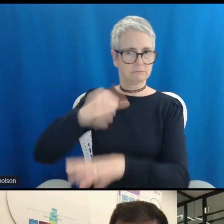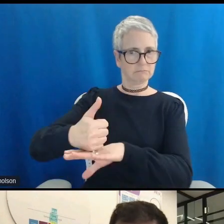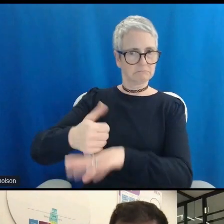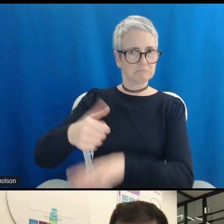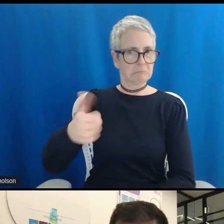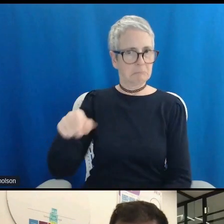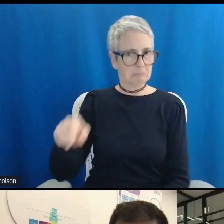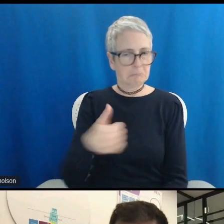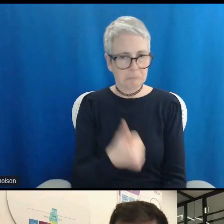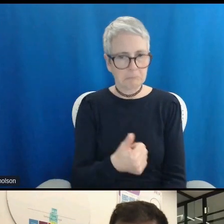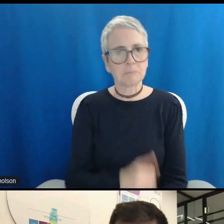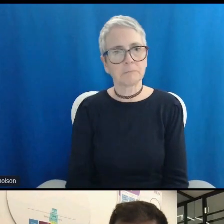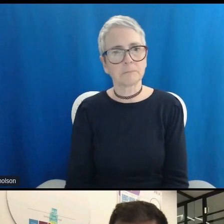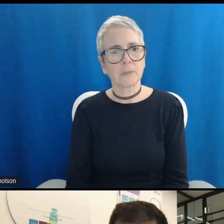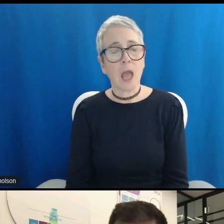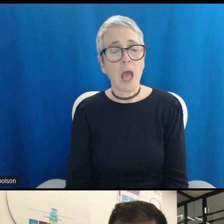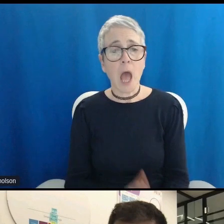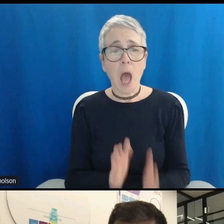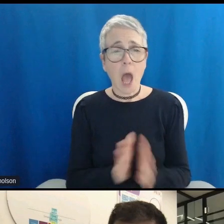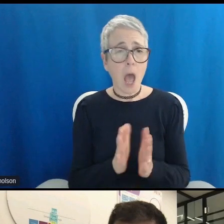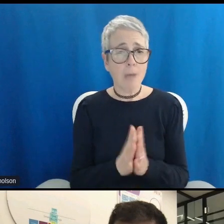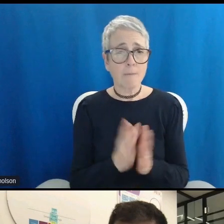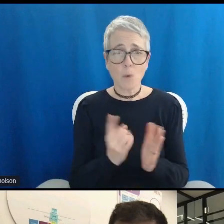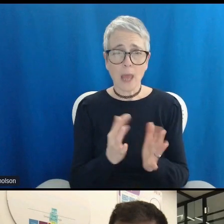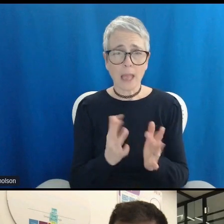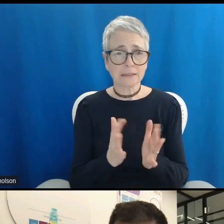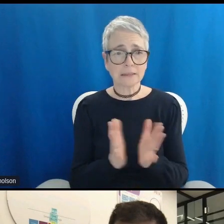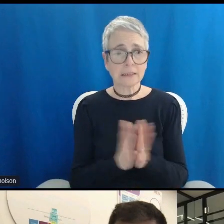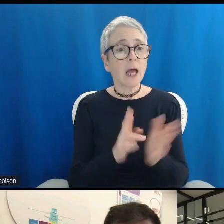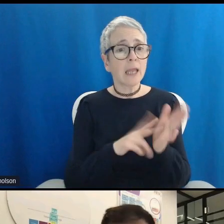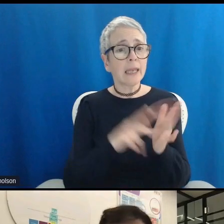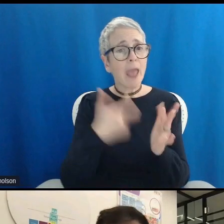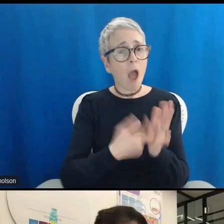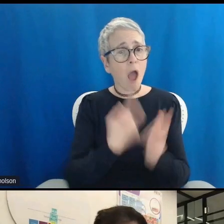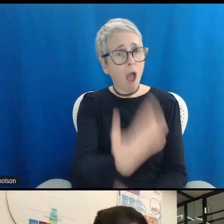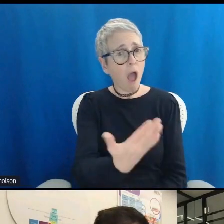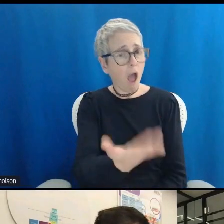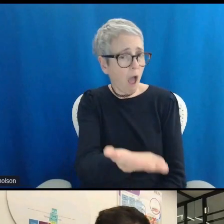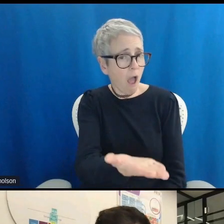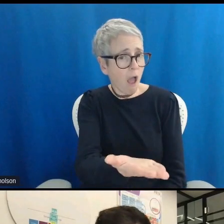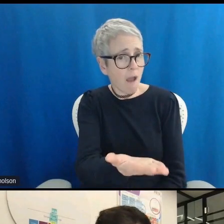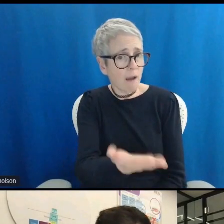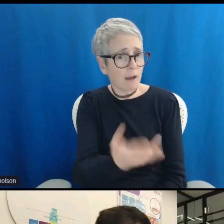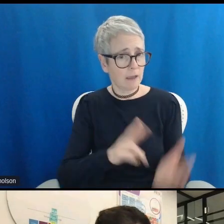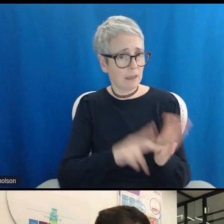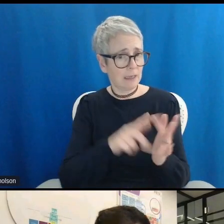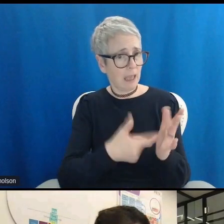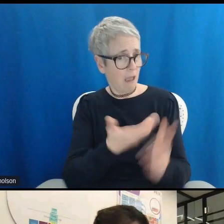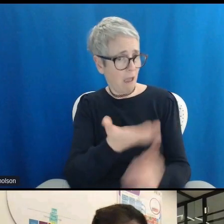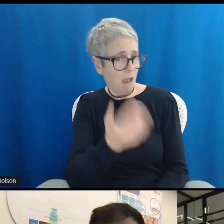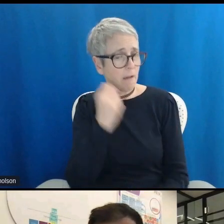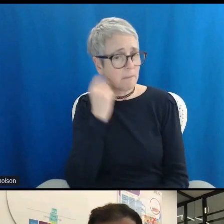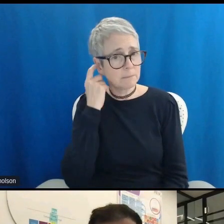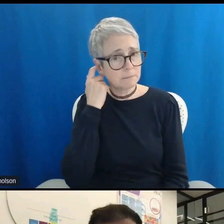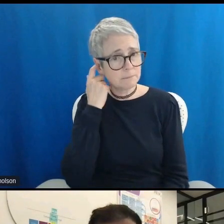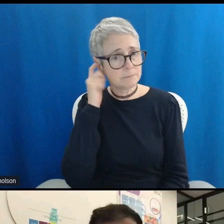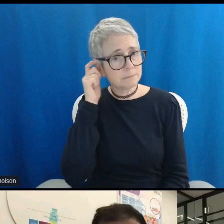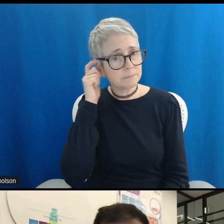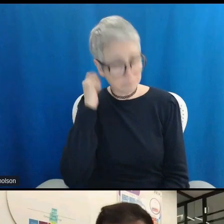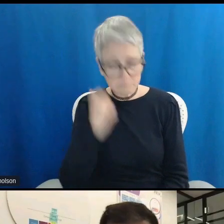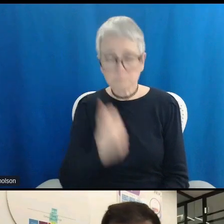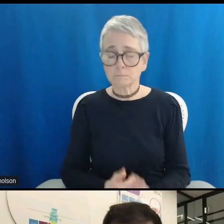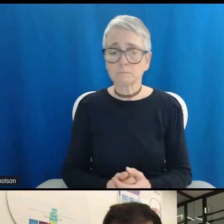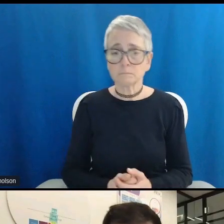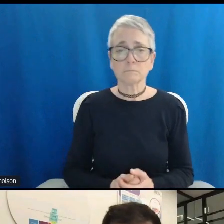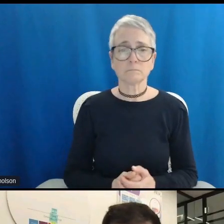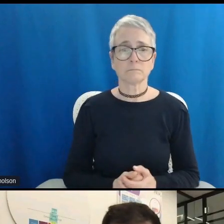fantastic. Who next? Can Nir? Can you give us a little bit of a background to yourself and your